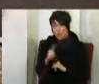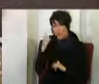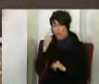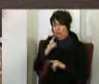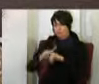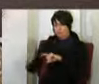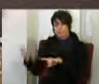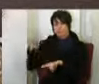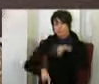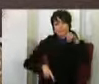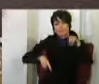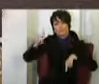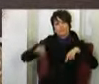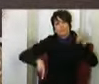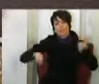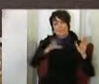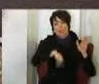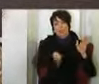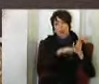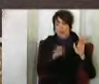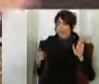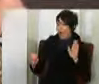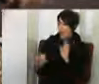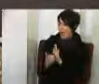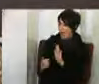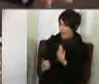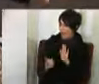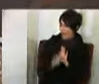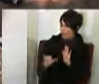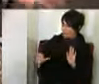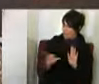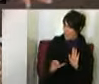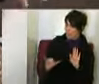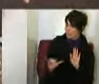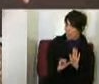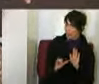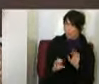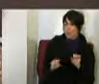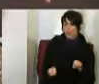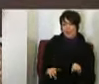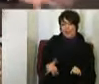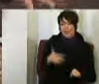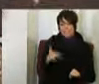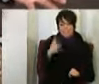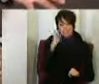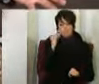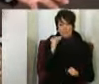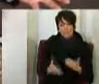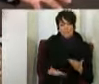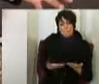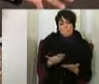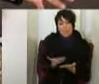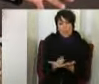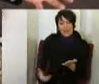characters we'll see ourselves, and we too will be born again this Christmas